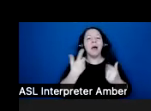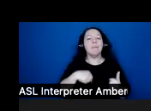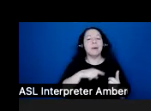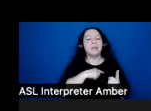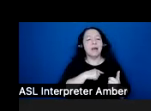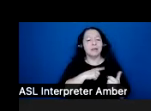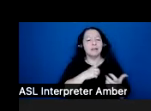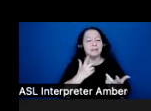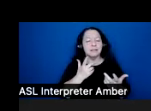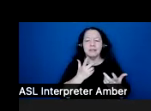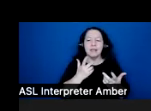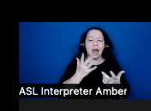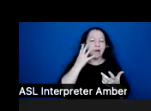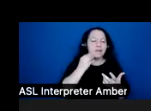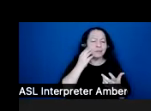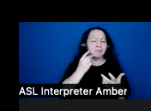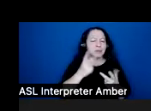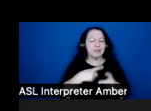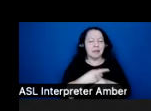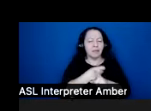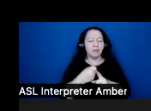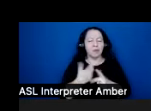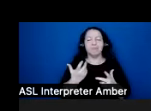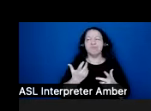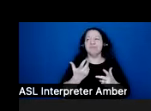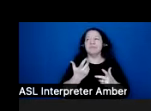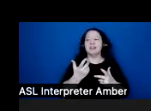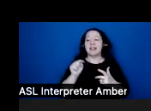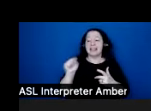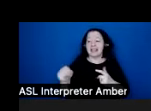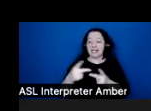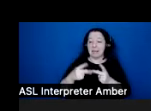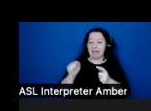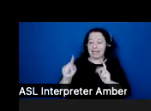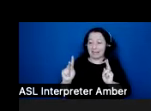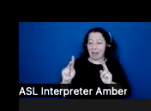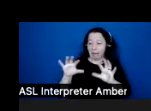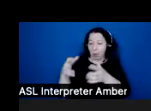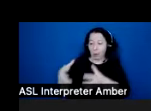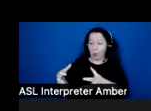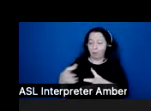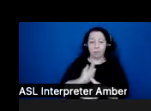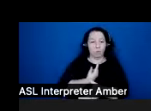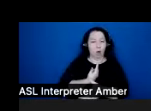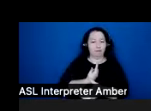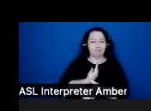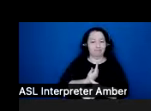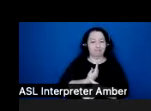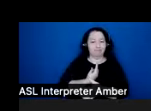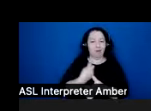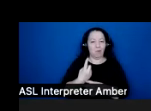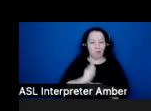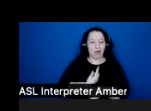a room or a space where we're the only Native person and we've had to do this, had to sort of